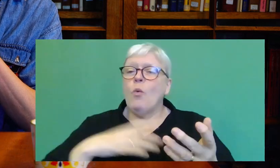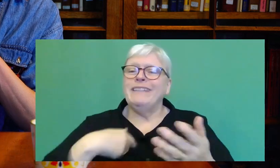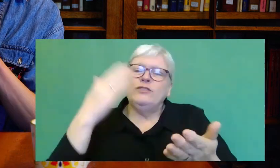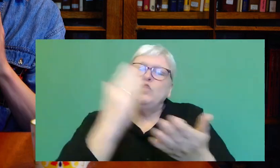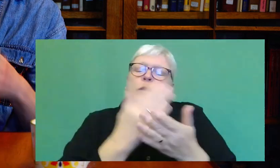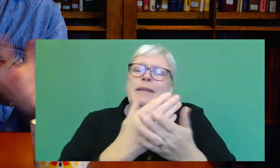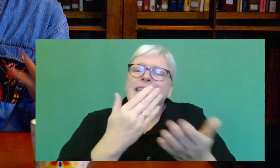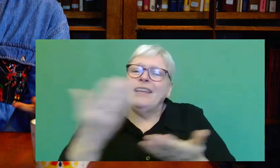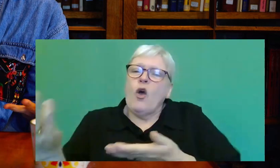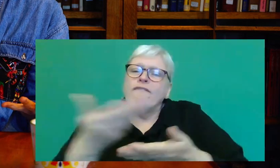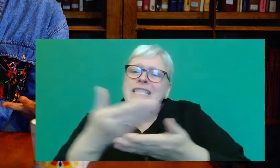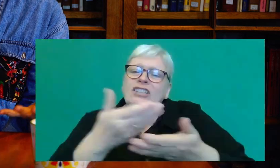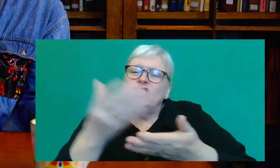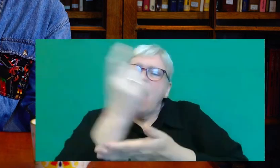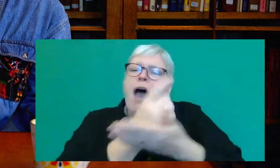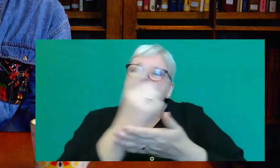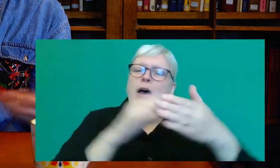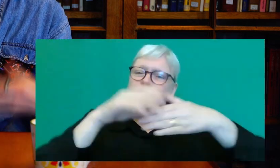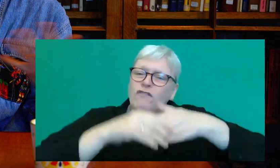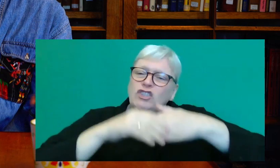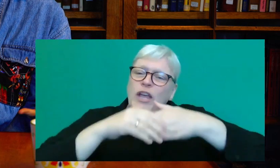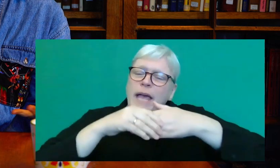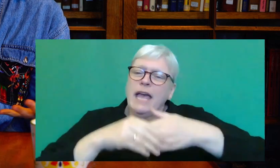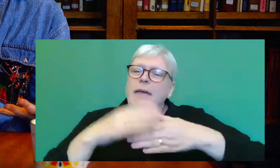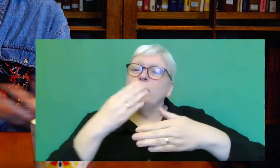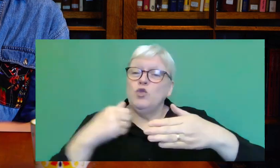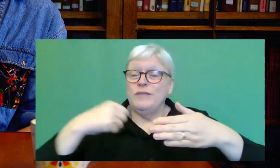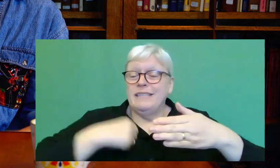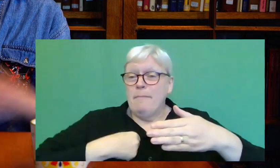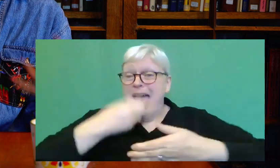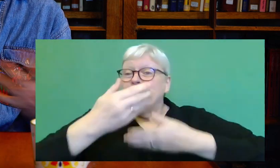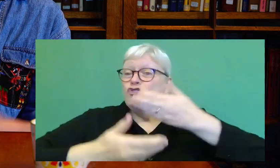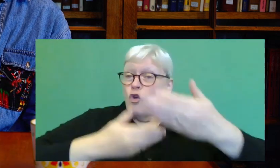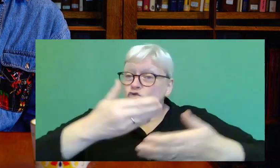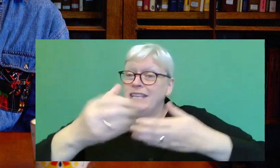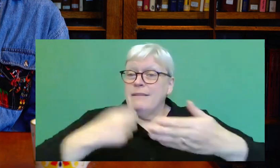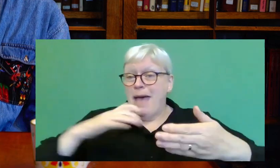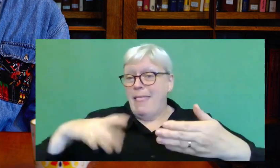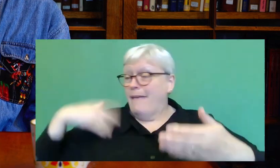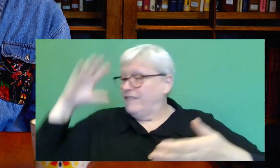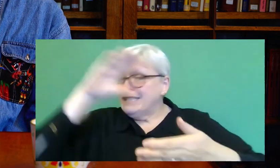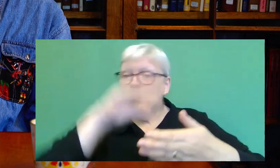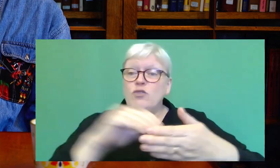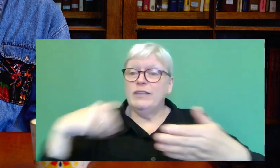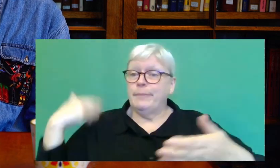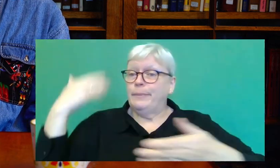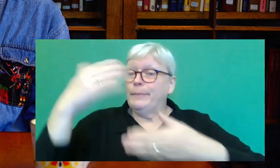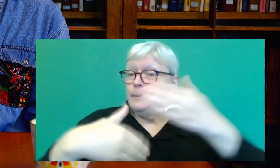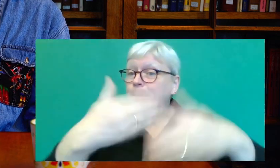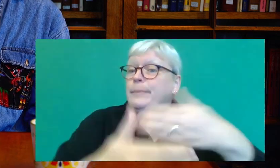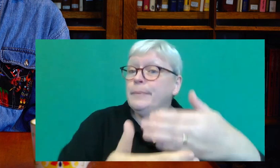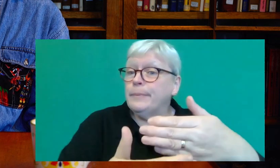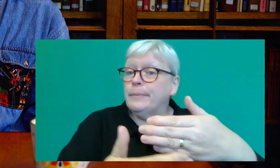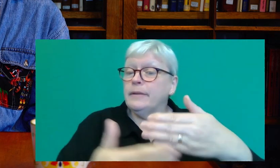conversation about friendship and using obviously my own stories and my life experience as the conduit for that. But was